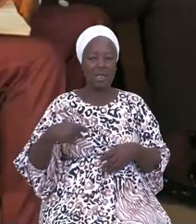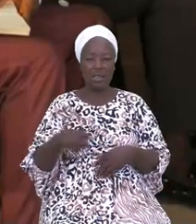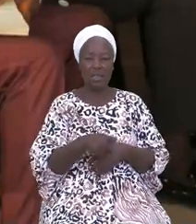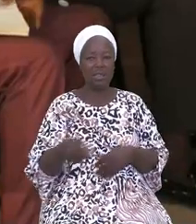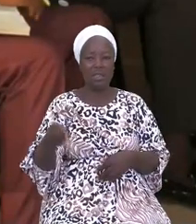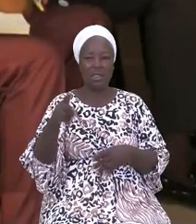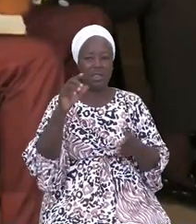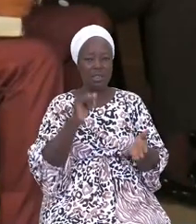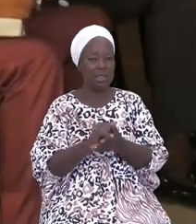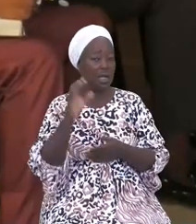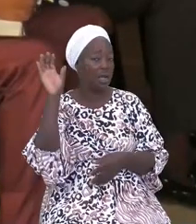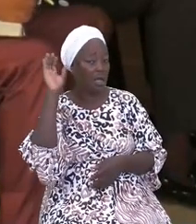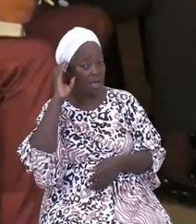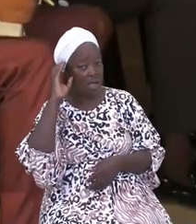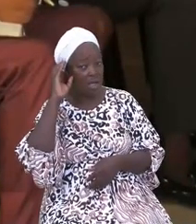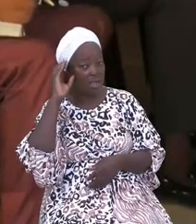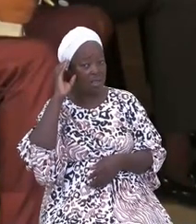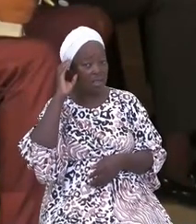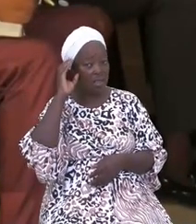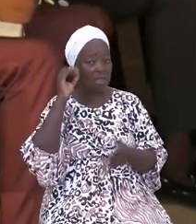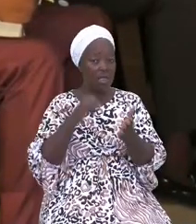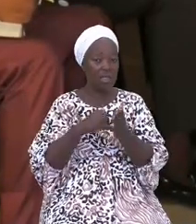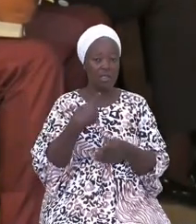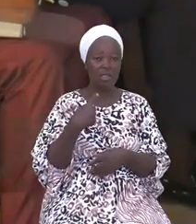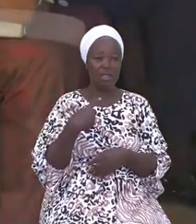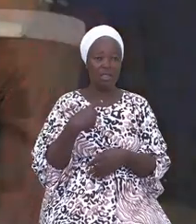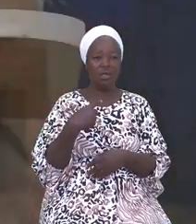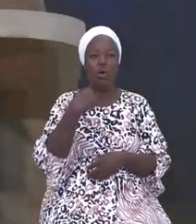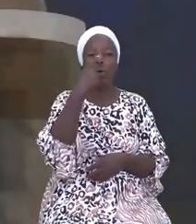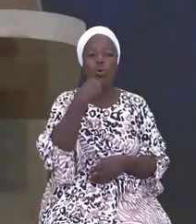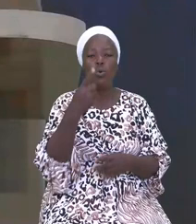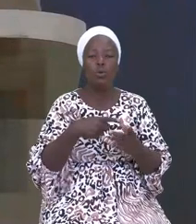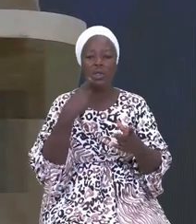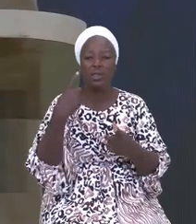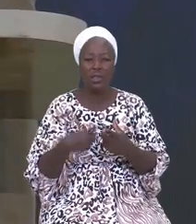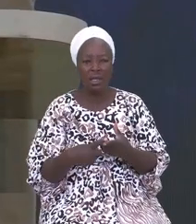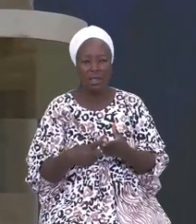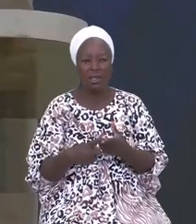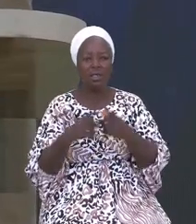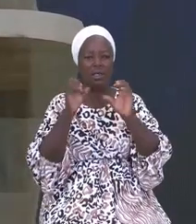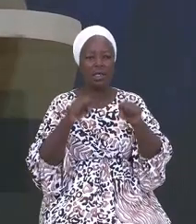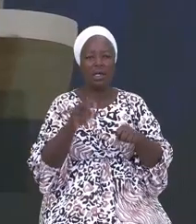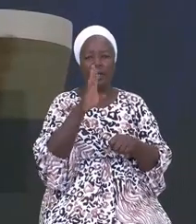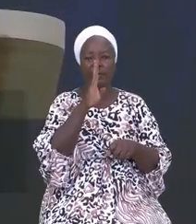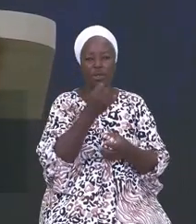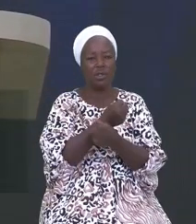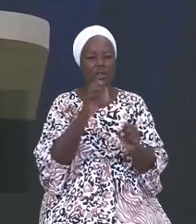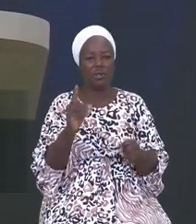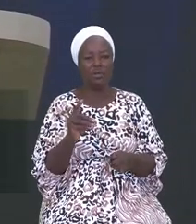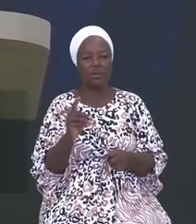that heard it said, who then can be saved?